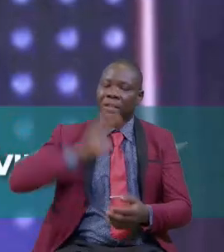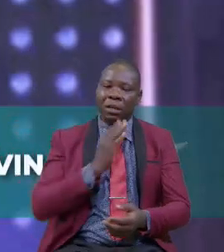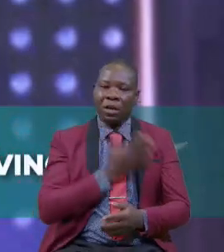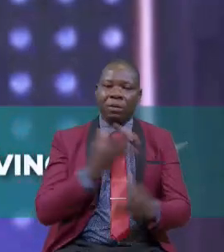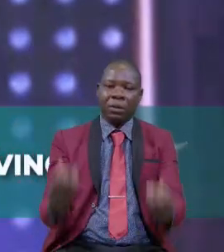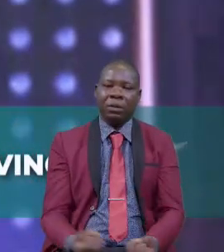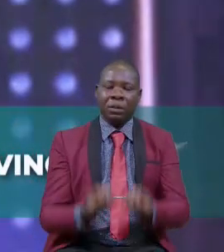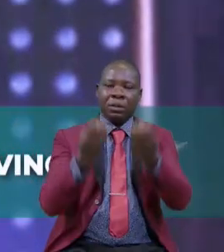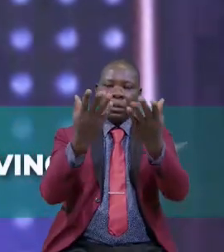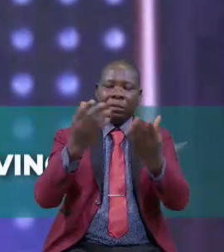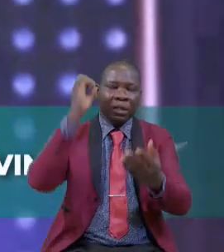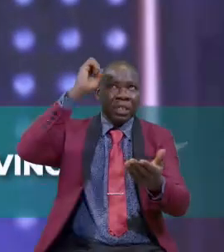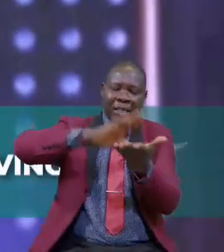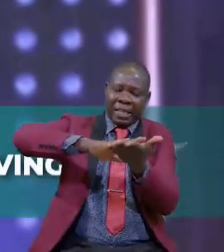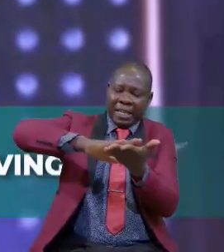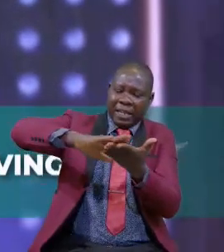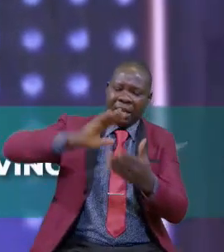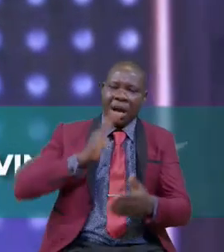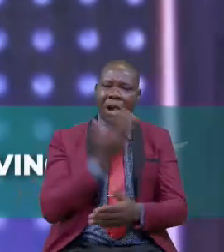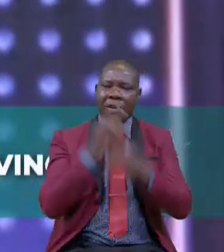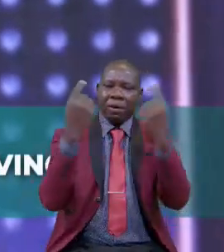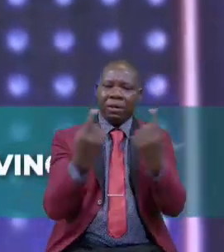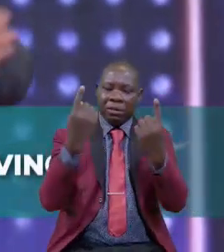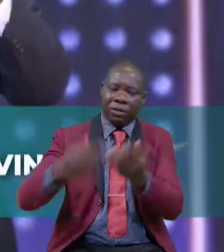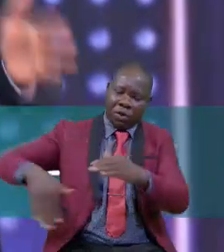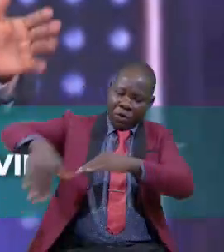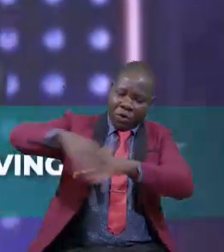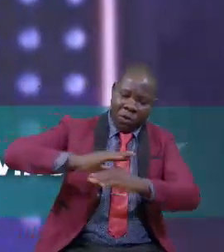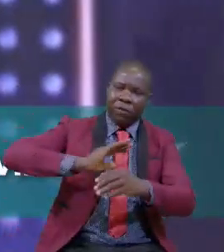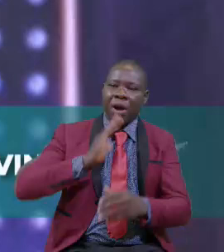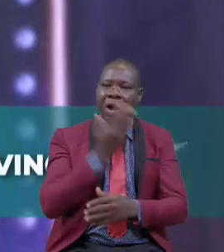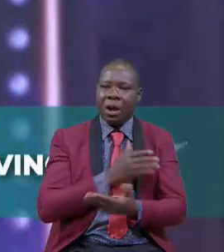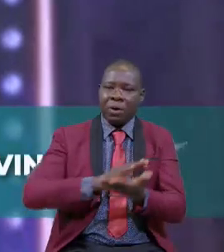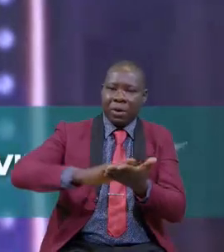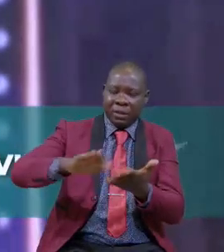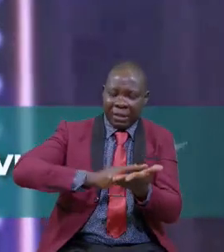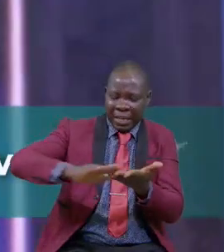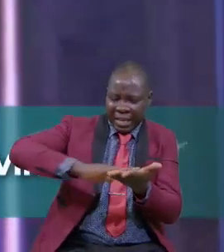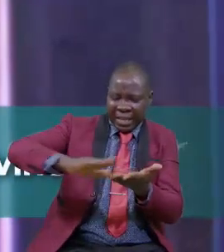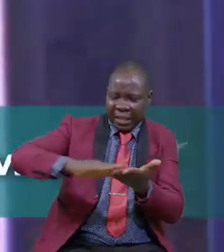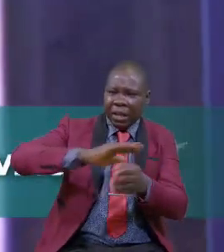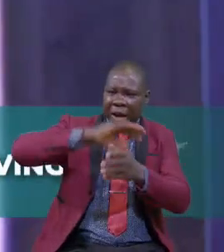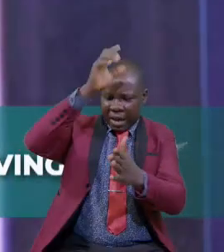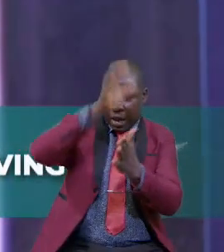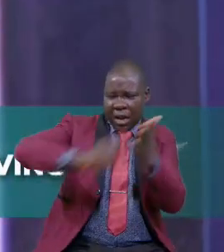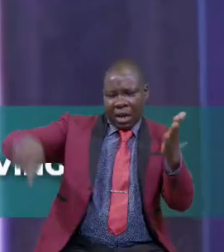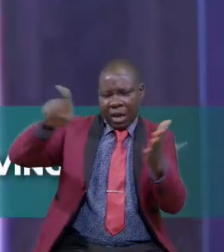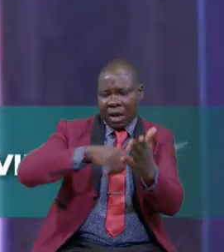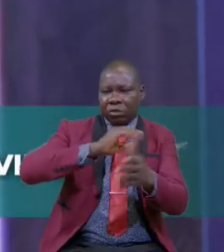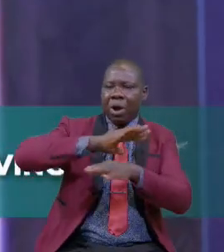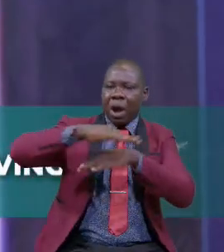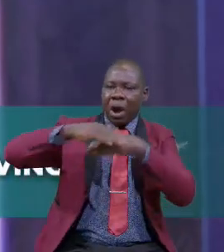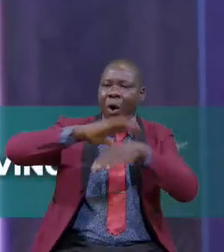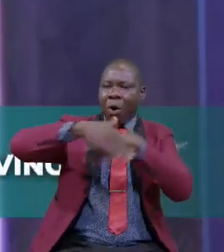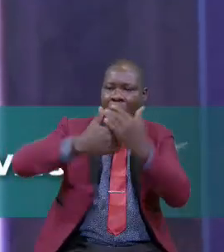He covers our sin. He erases our sin. He blots out our sin from God's